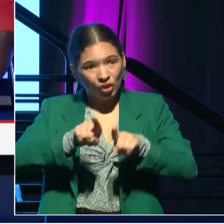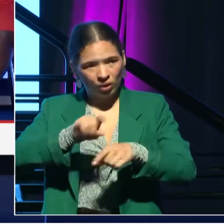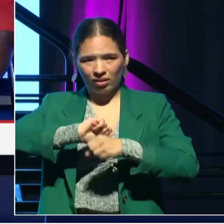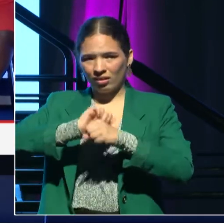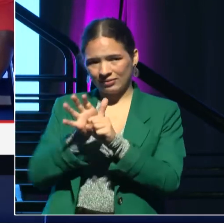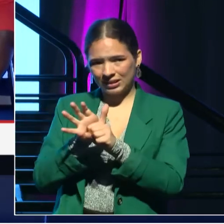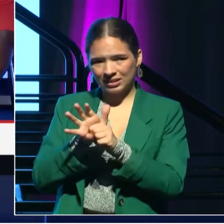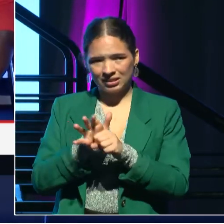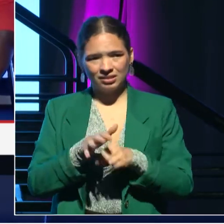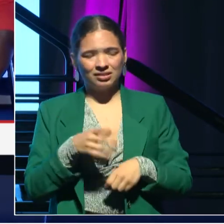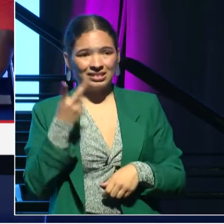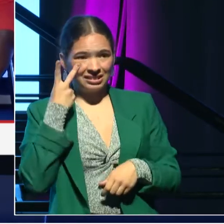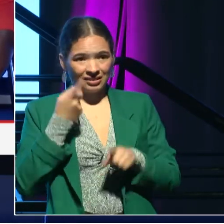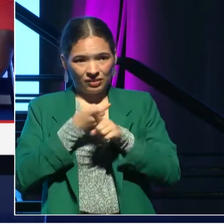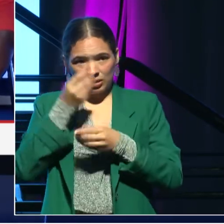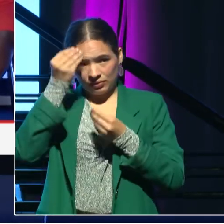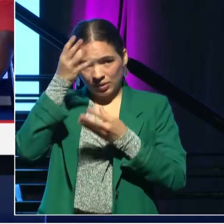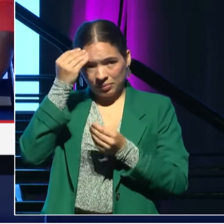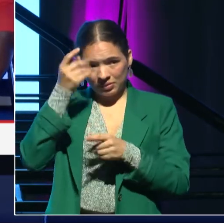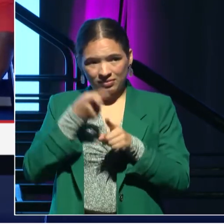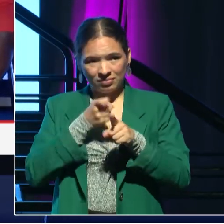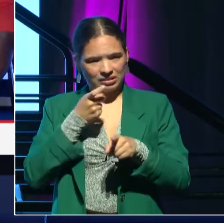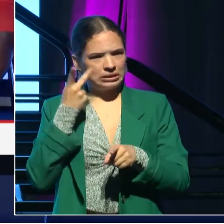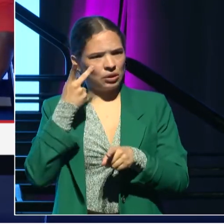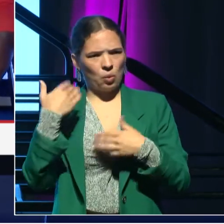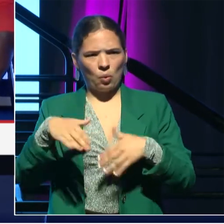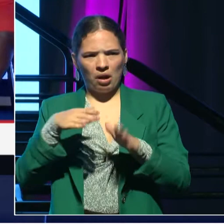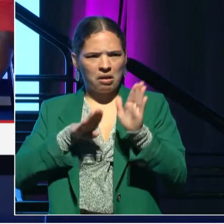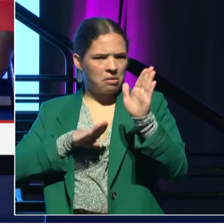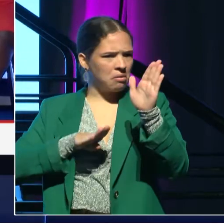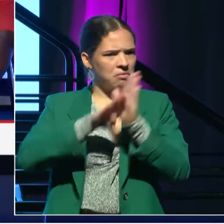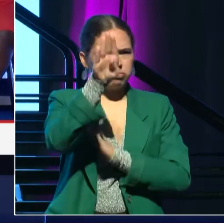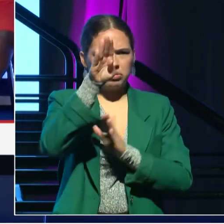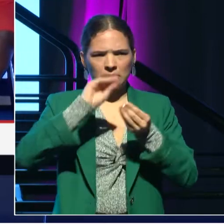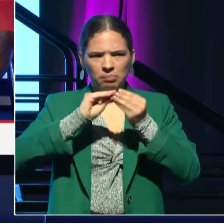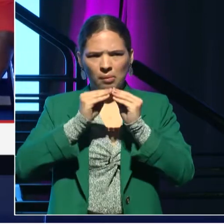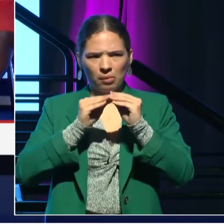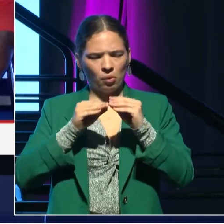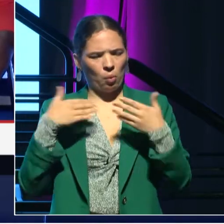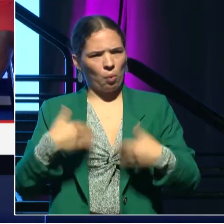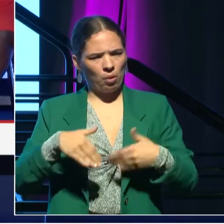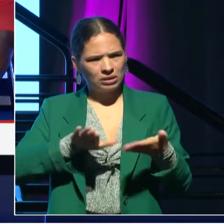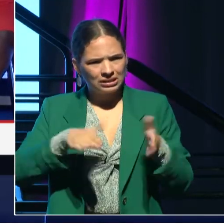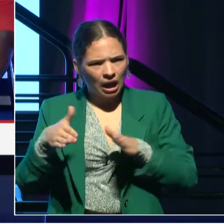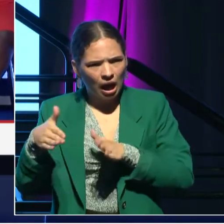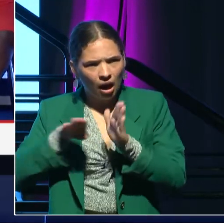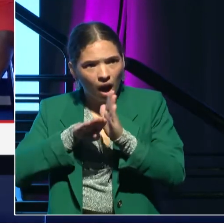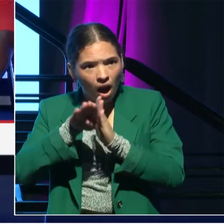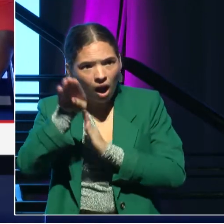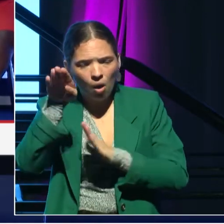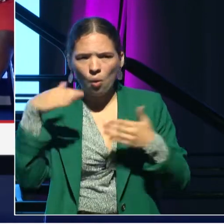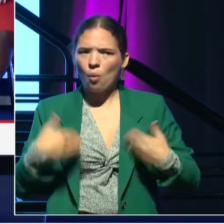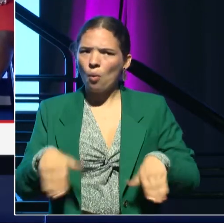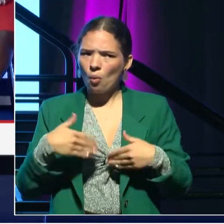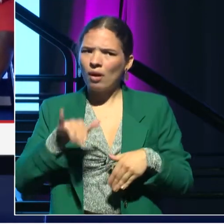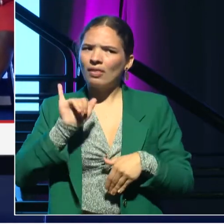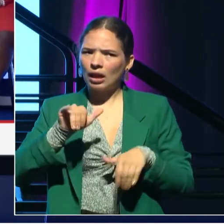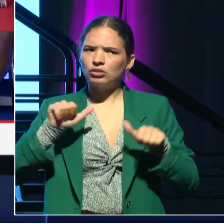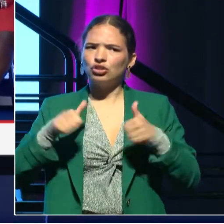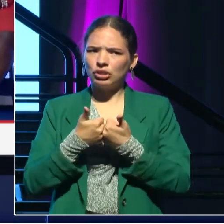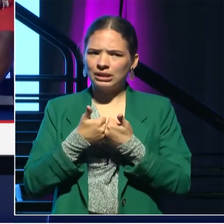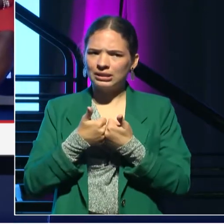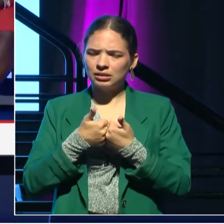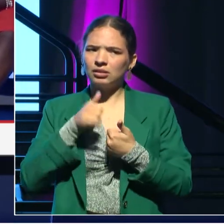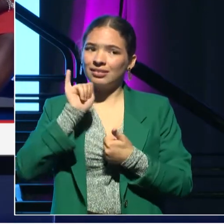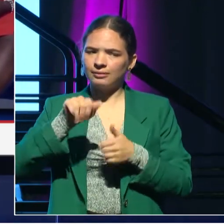from 2020 shows a sharp increase in Black communities. That is problematic. That was highlighted by the pandemic. You